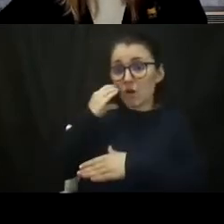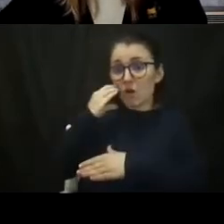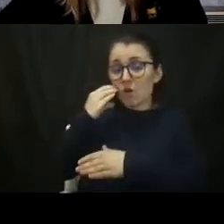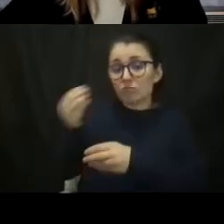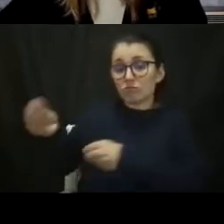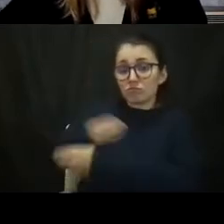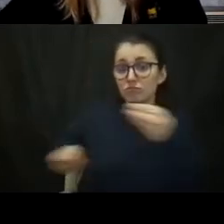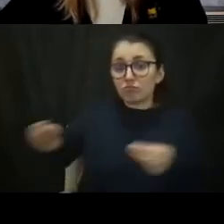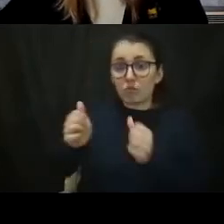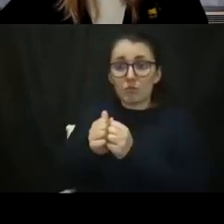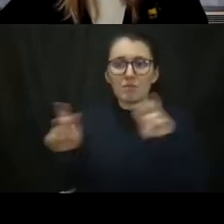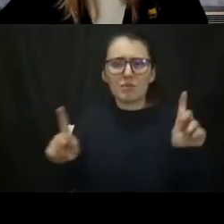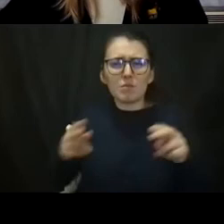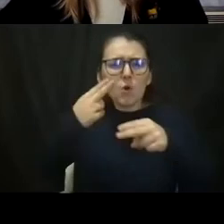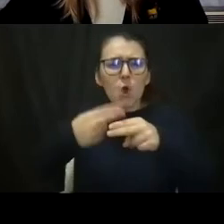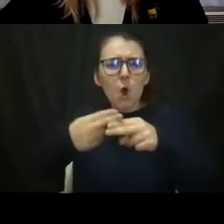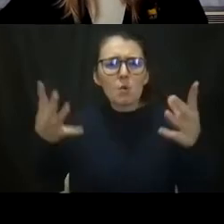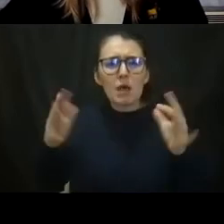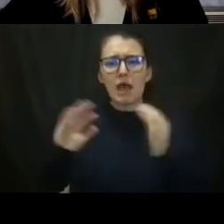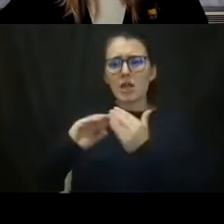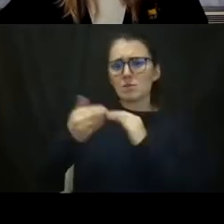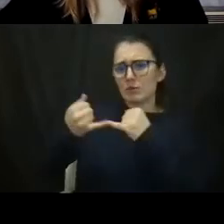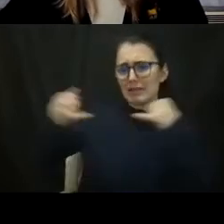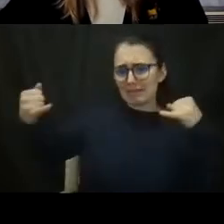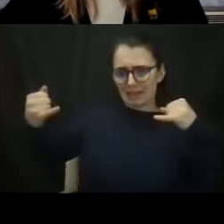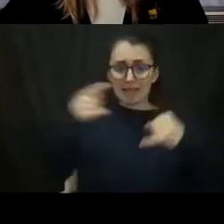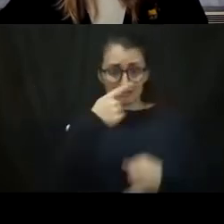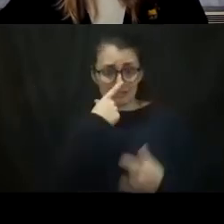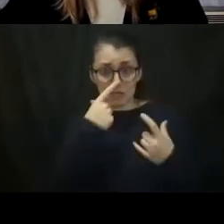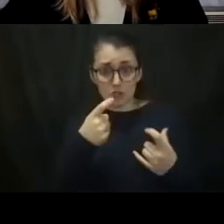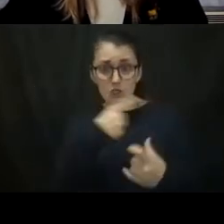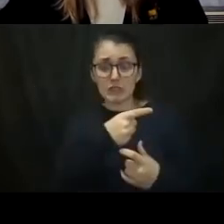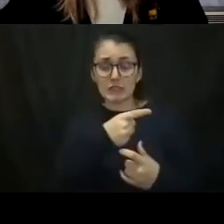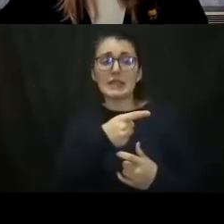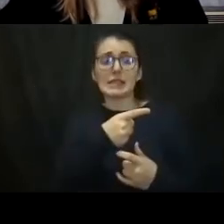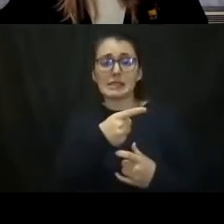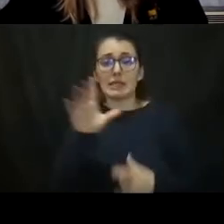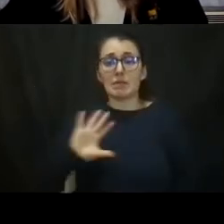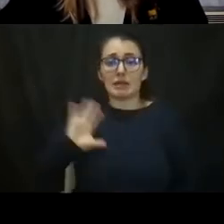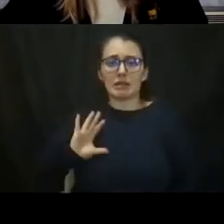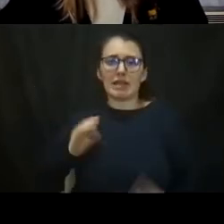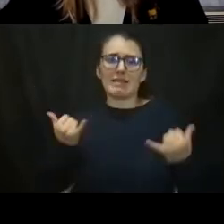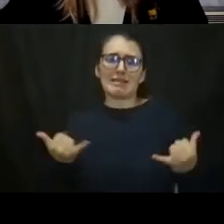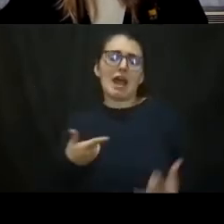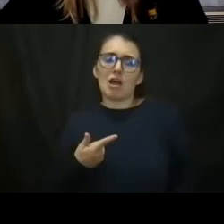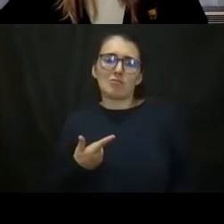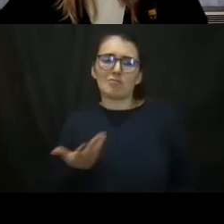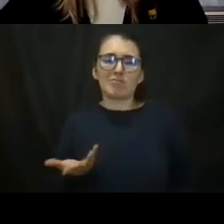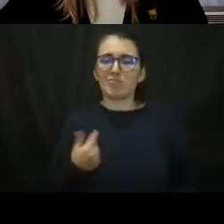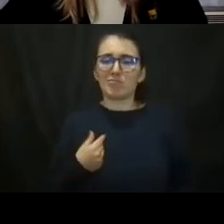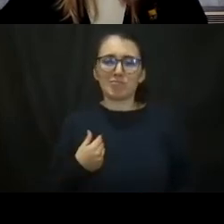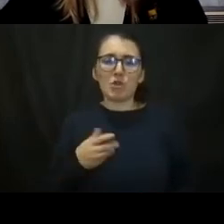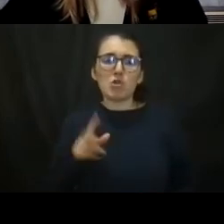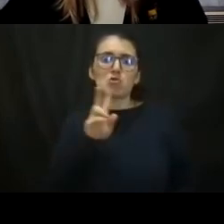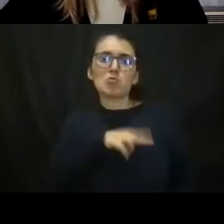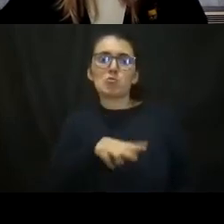line. And so this was a really interesting thing back in the day. Now it's mostly kind of as an exhibit here to